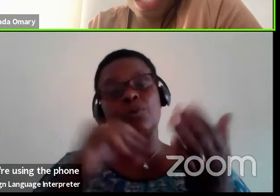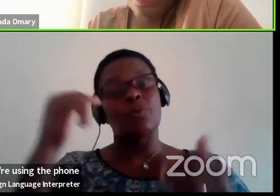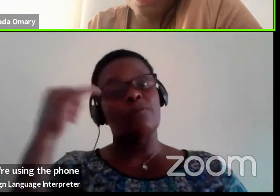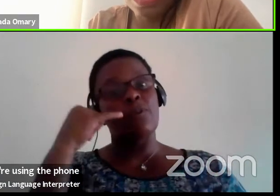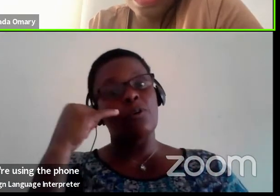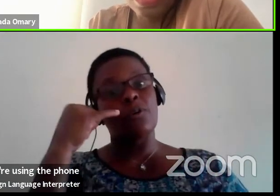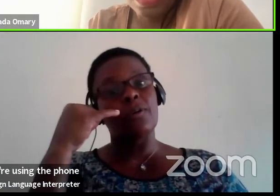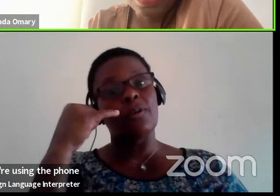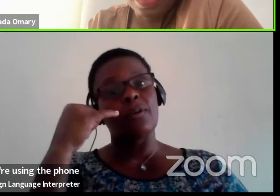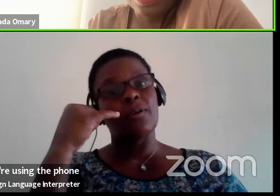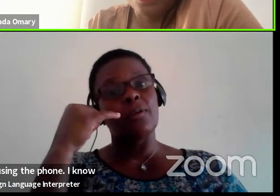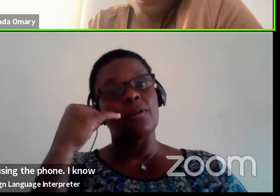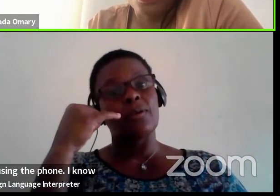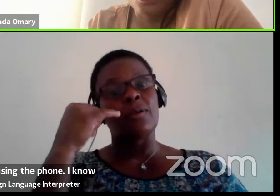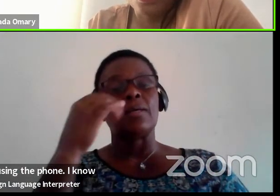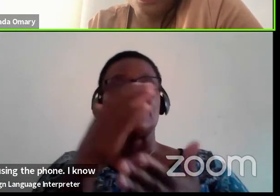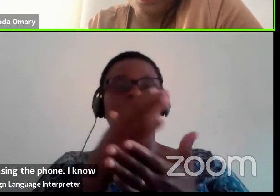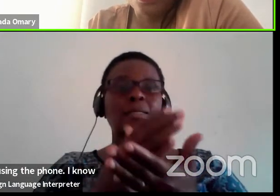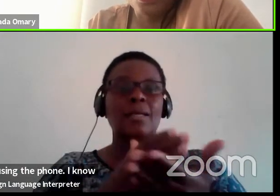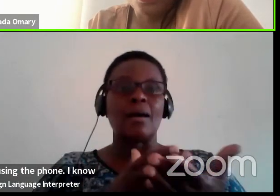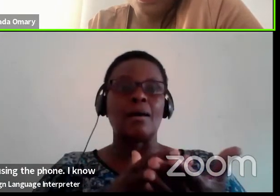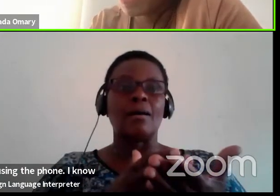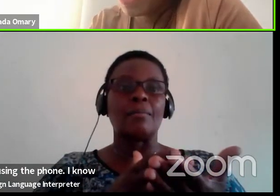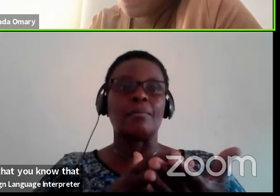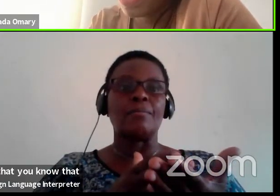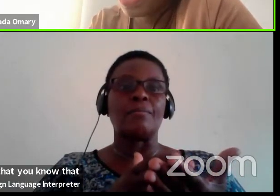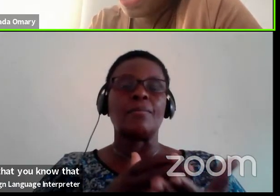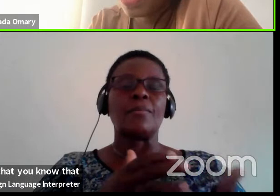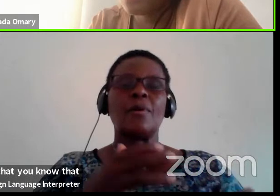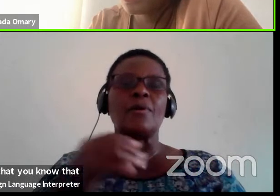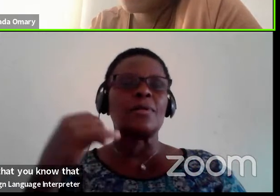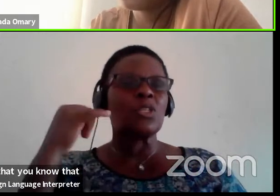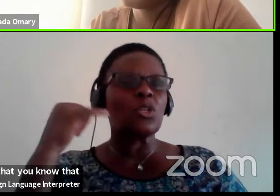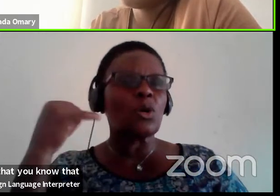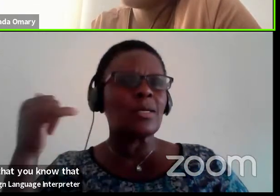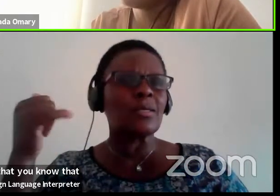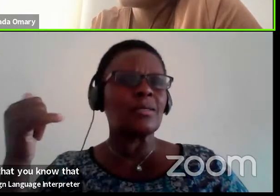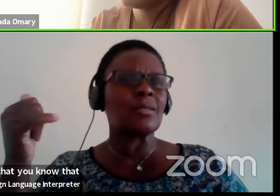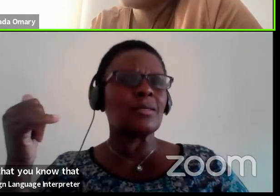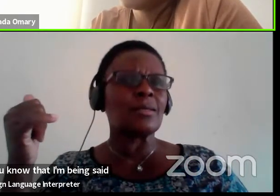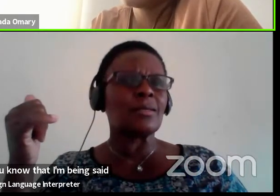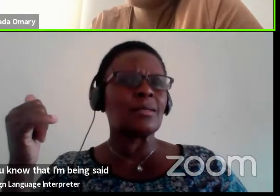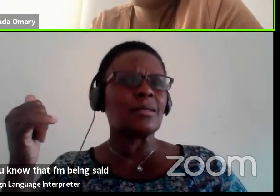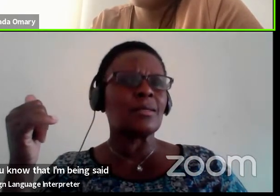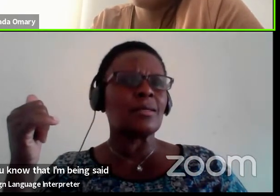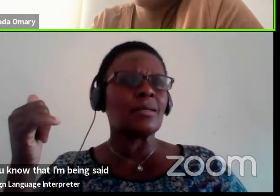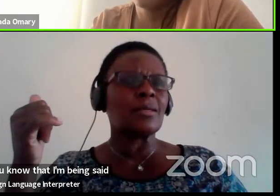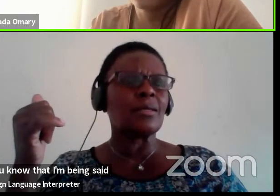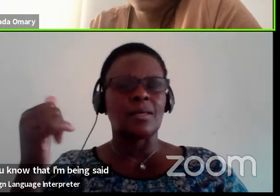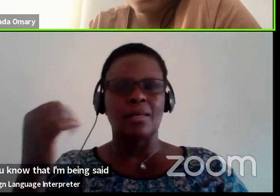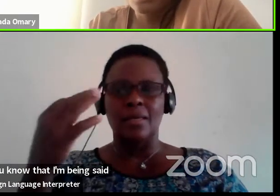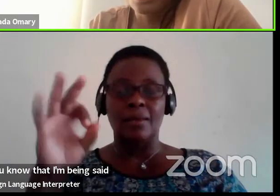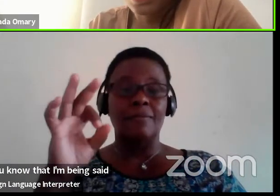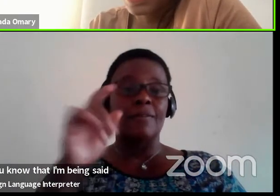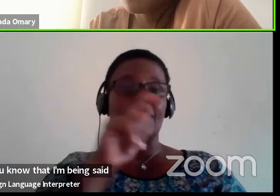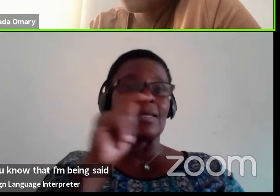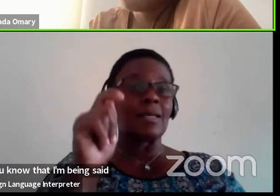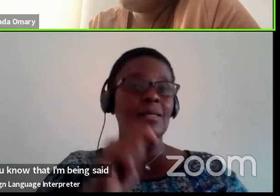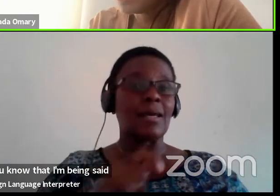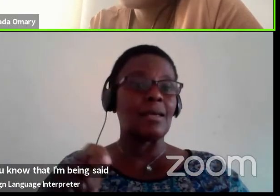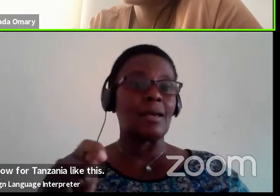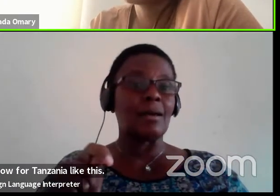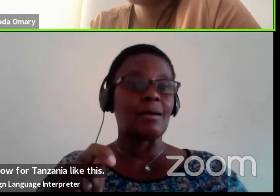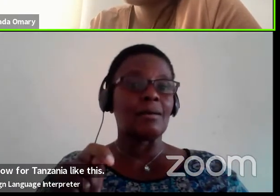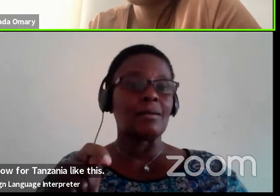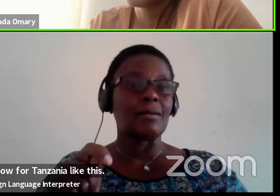some sounds that you know that I'm being surveilled here. For example, I know for Tanzania, like there's some a number